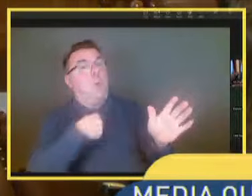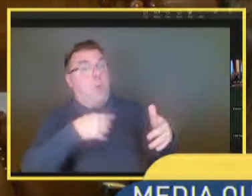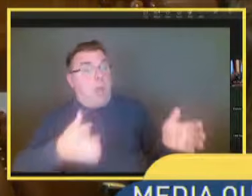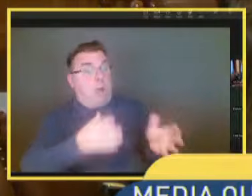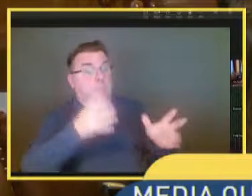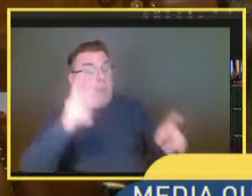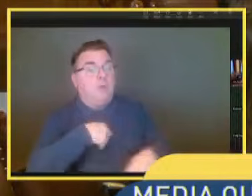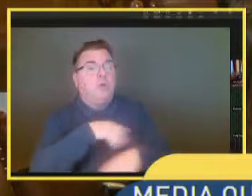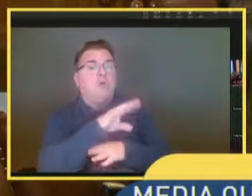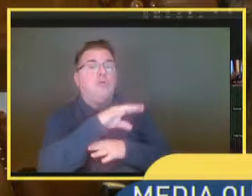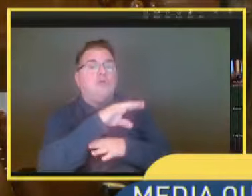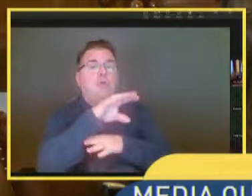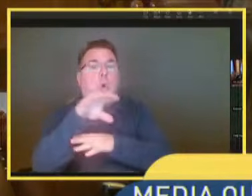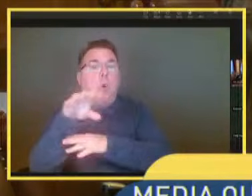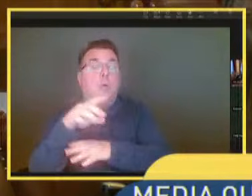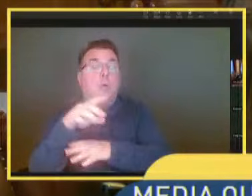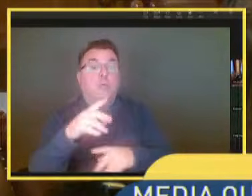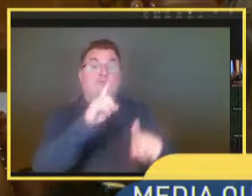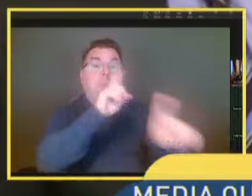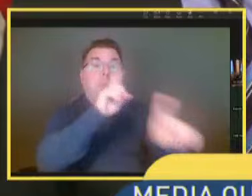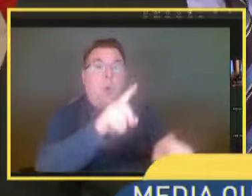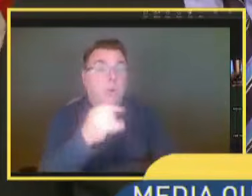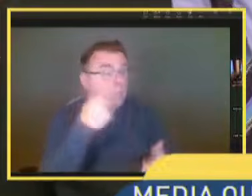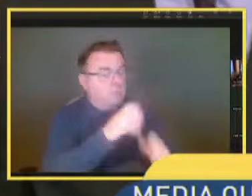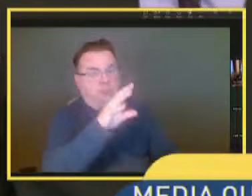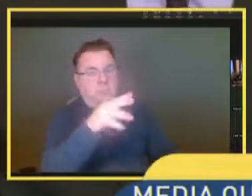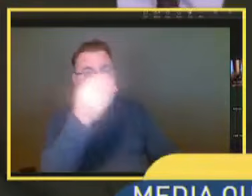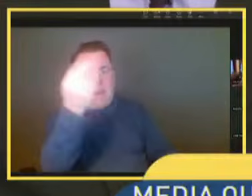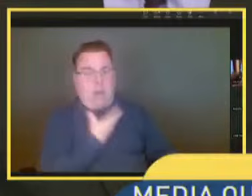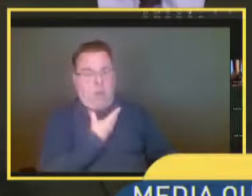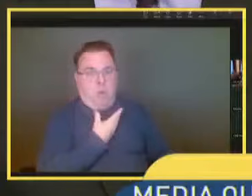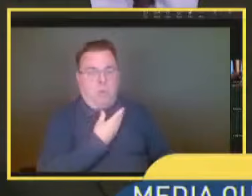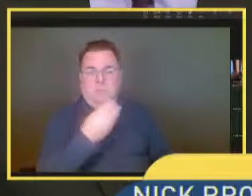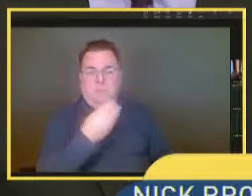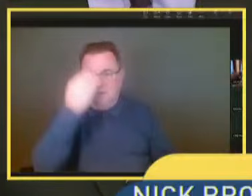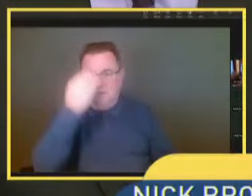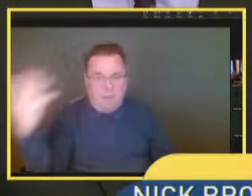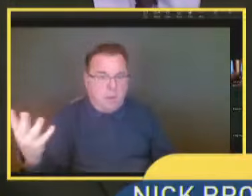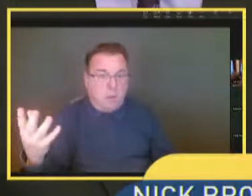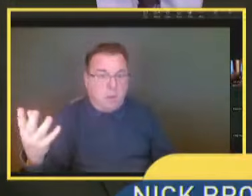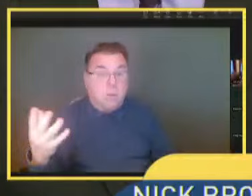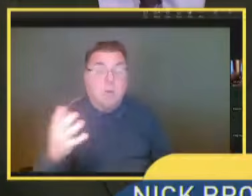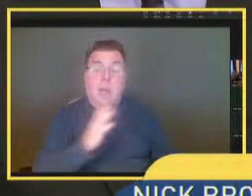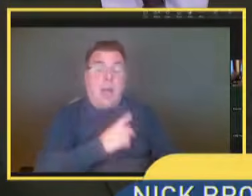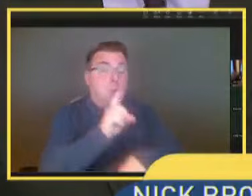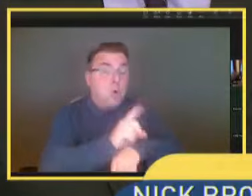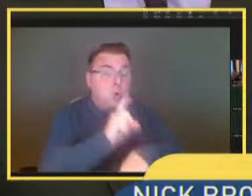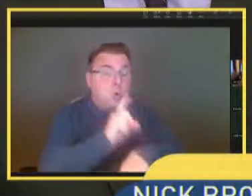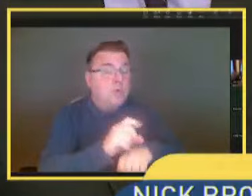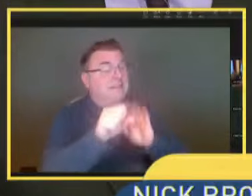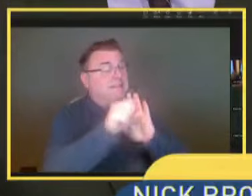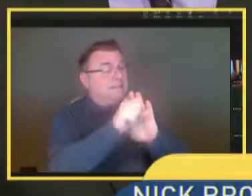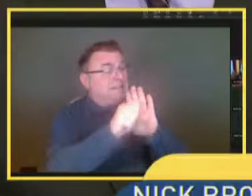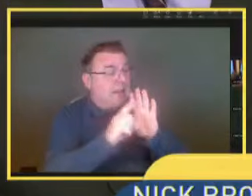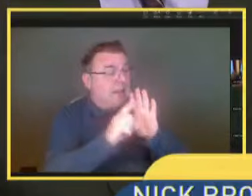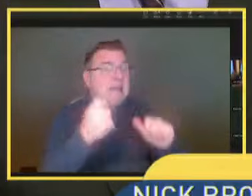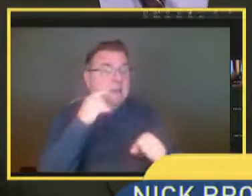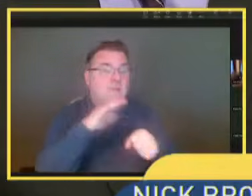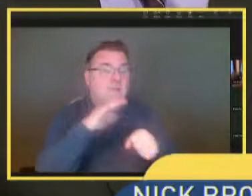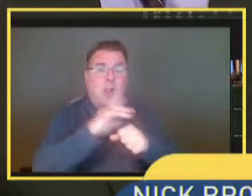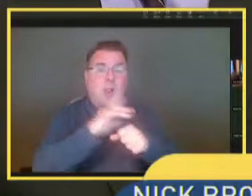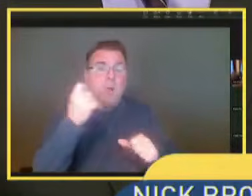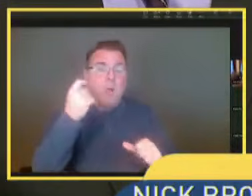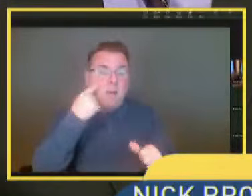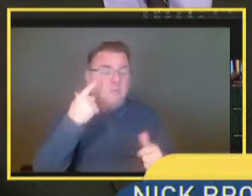report anything that concerns them. It is our job, and it's the job of state and local, both regulatory agencies and law